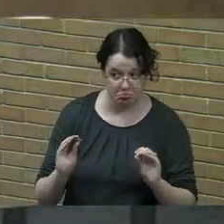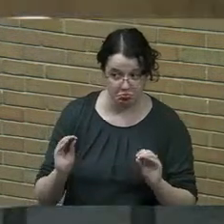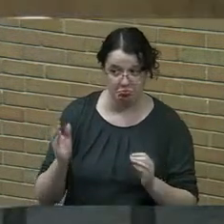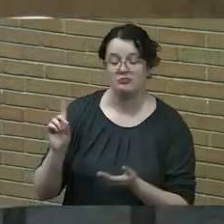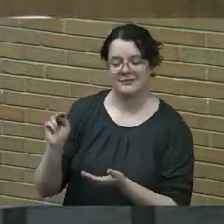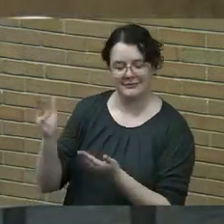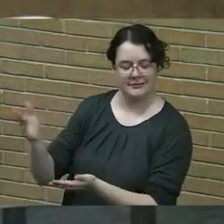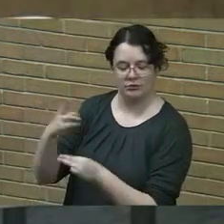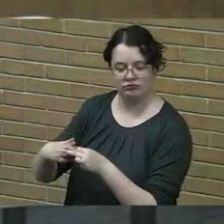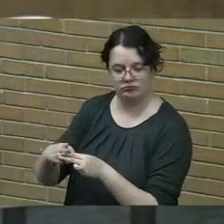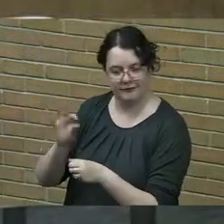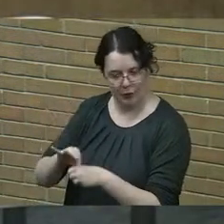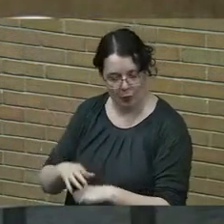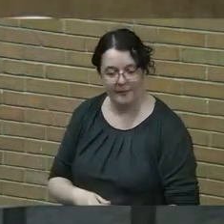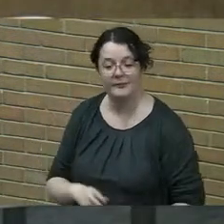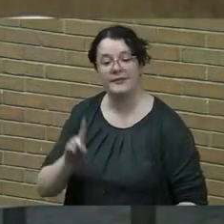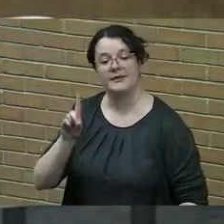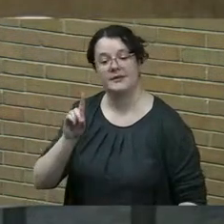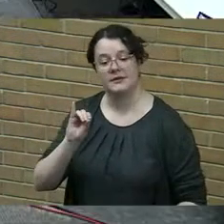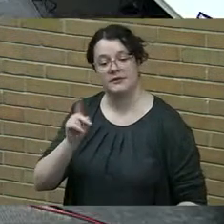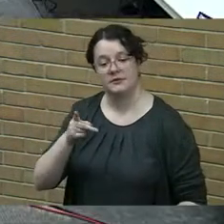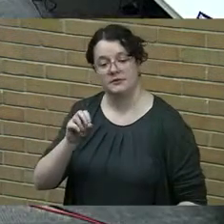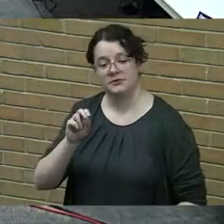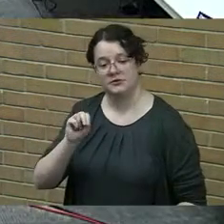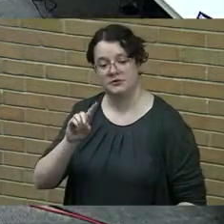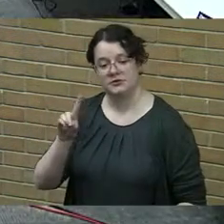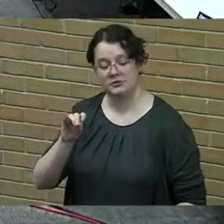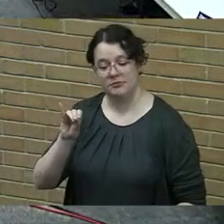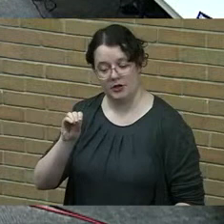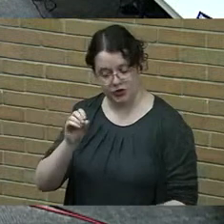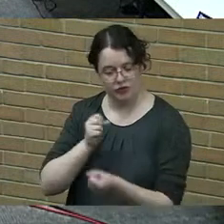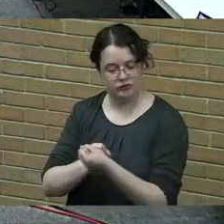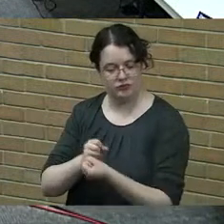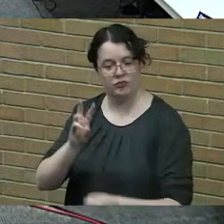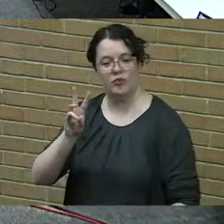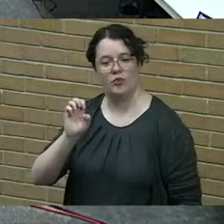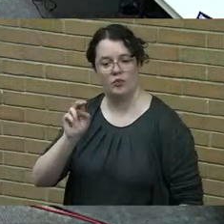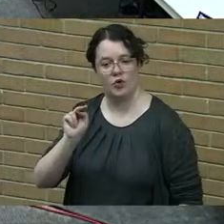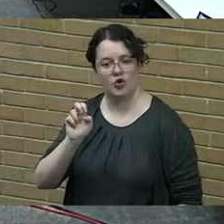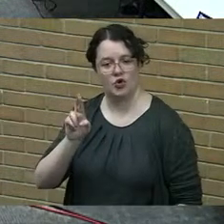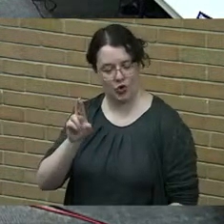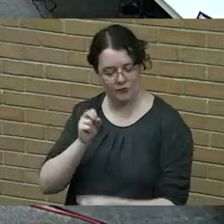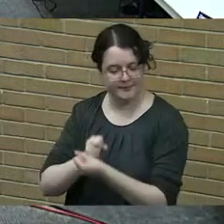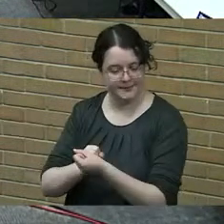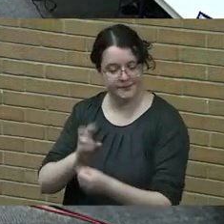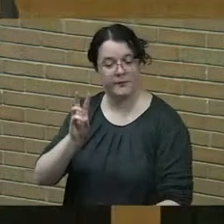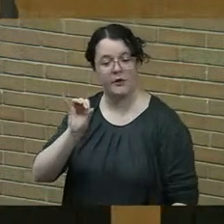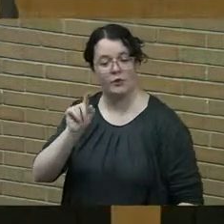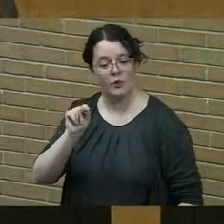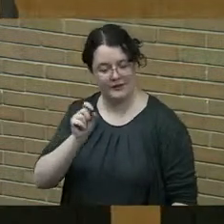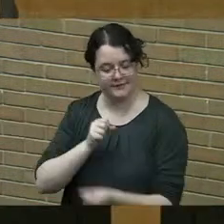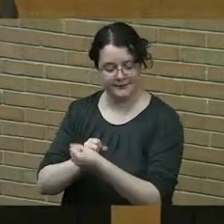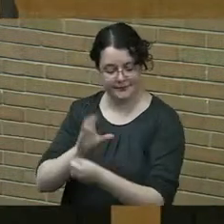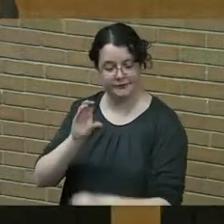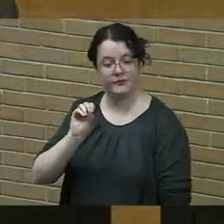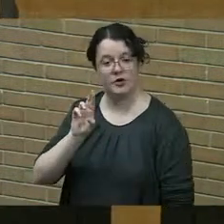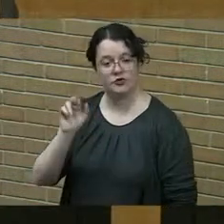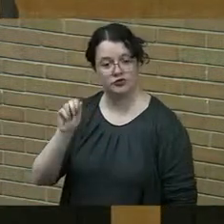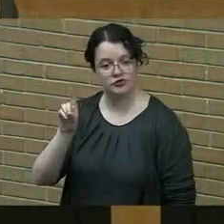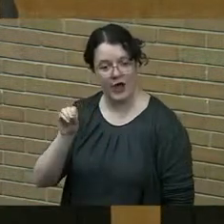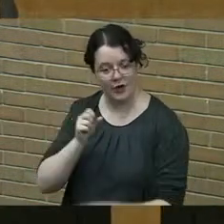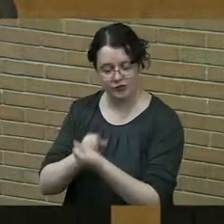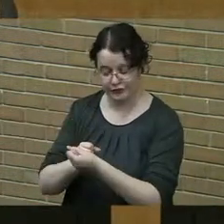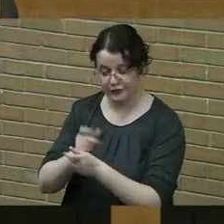roll. Councilmember DePonzio? Aye. Councilmember Werner? Aye. Councilmember Wilt? Aye. Councilmember Corrado? Aye. Supervisor Maley?